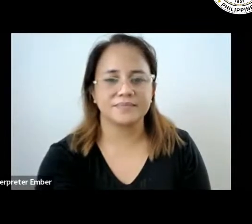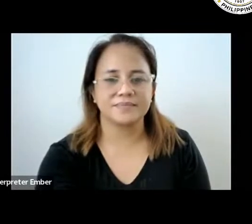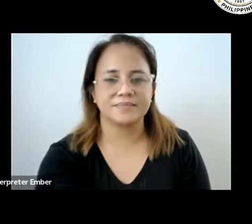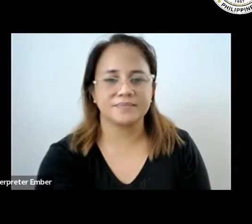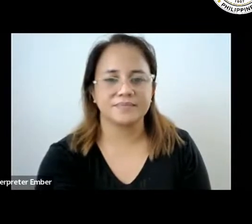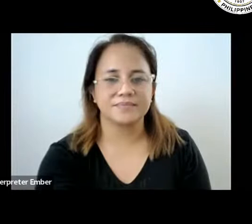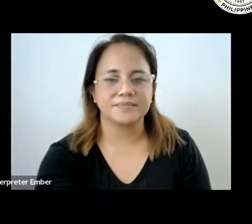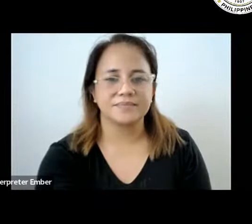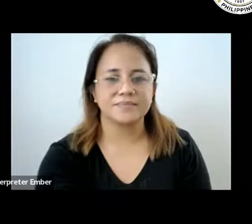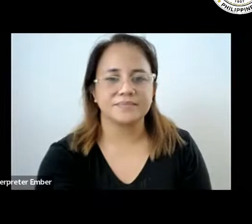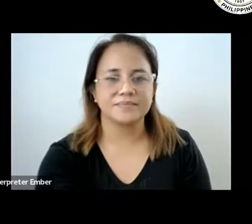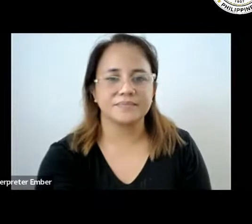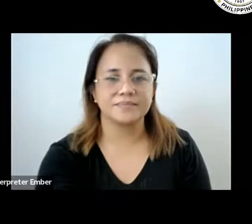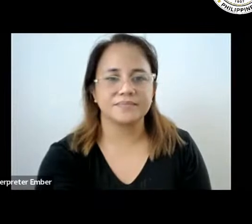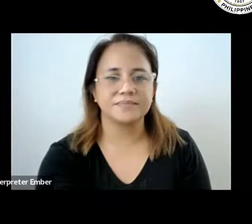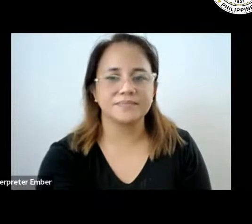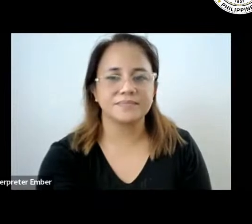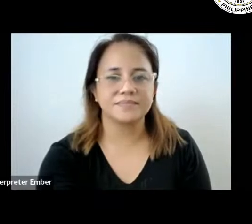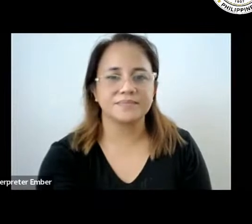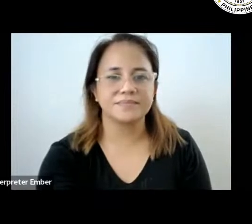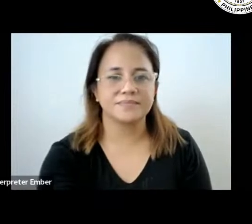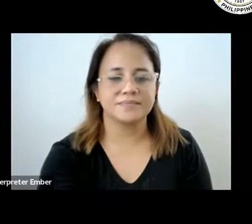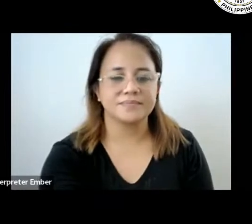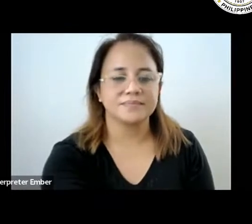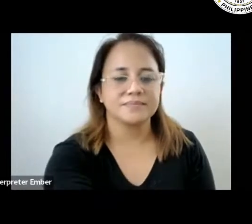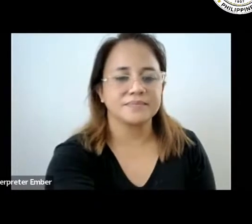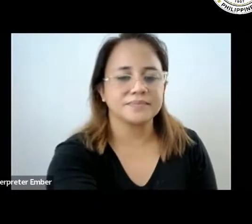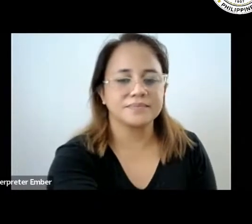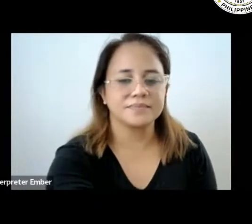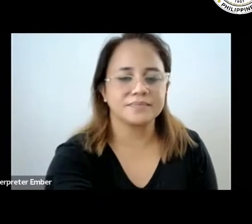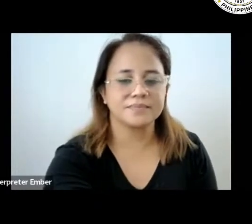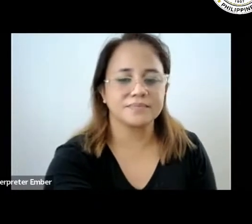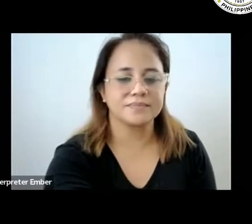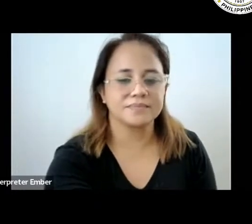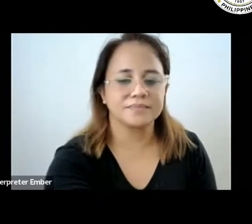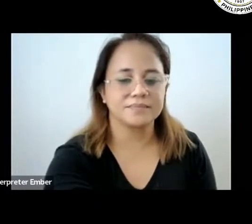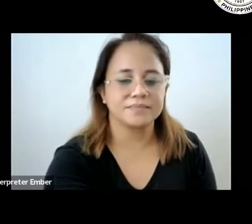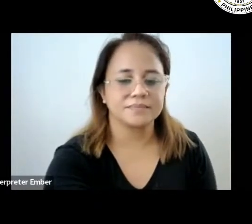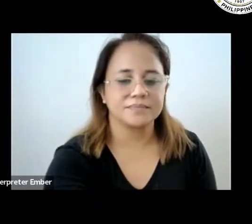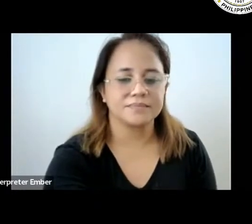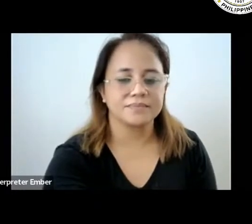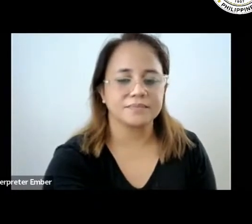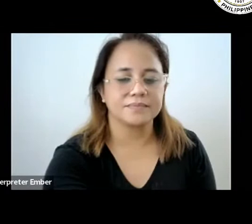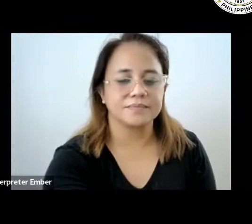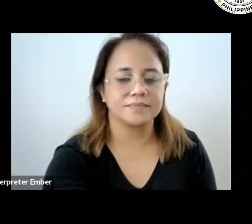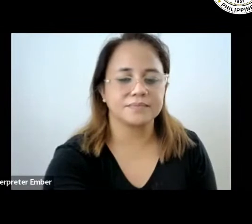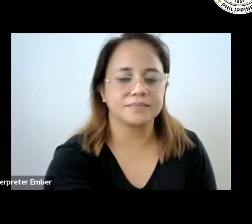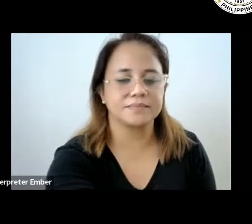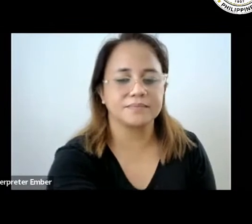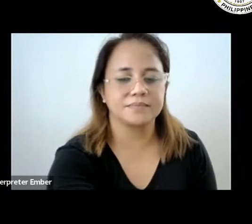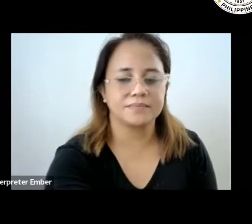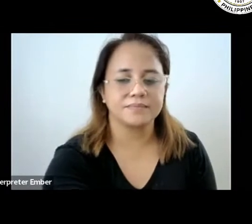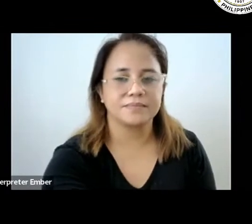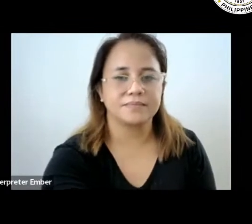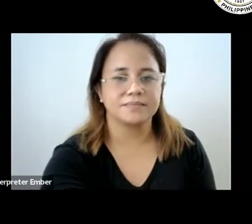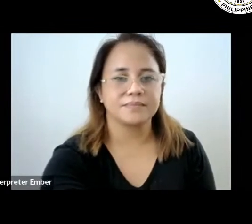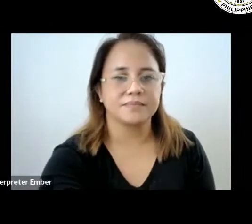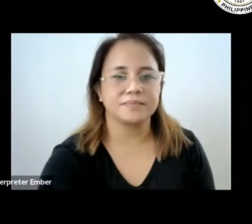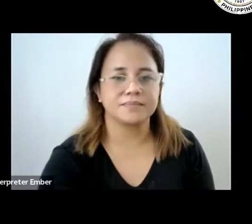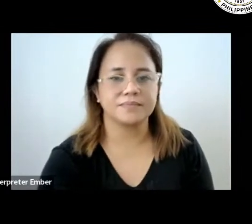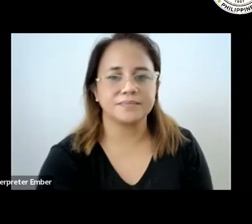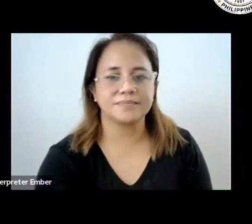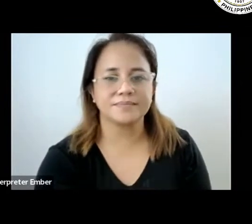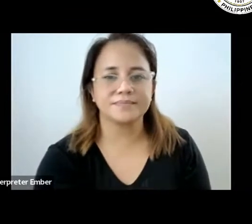linguistic cultural dimension of the deaf identity with FSL shares with all other L1s.